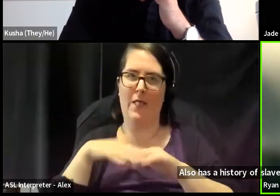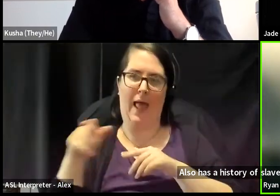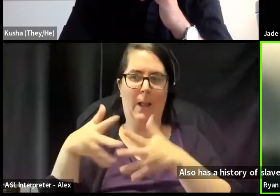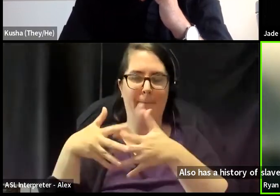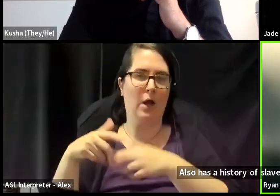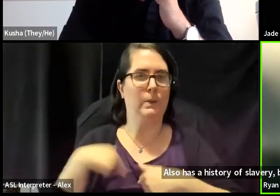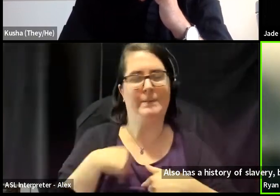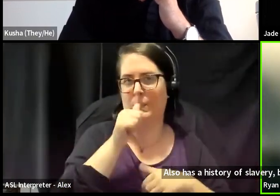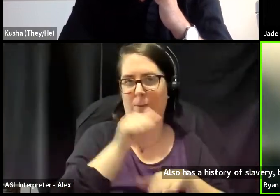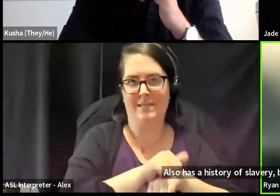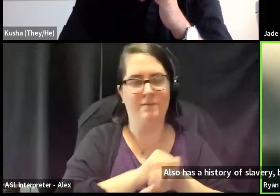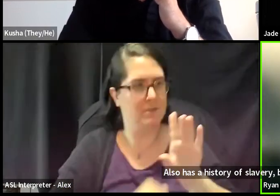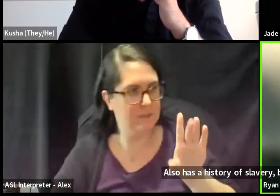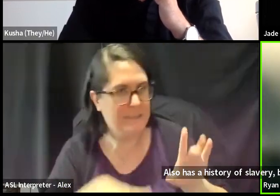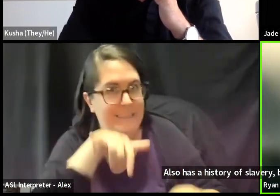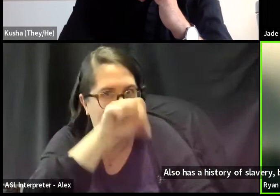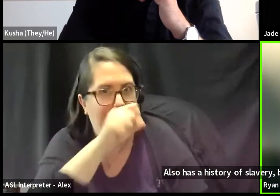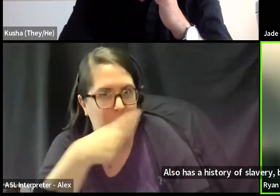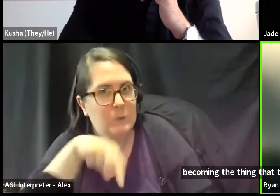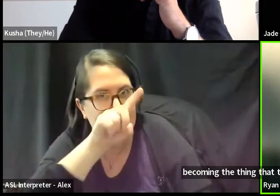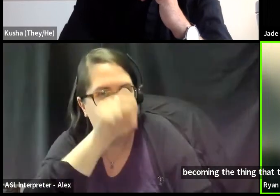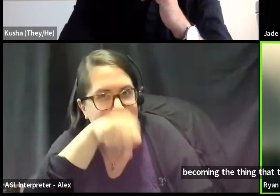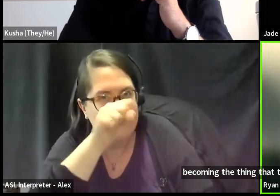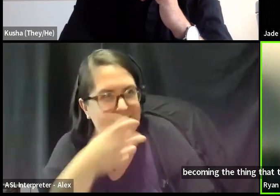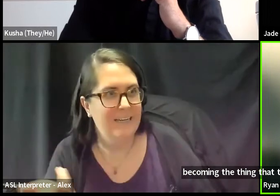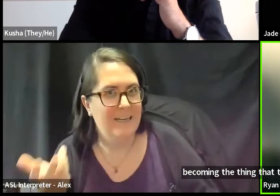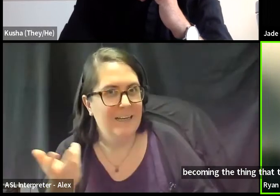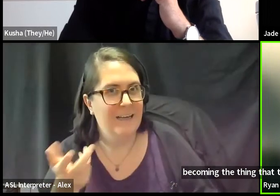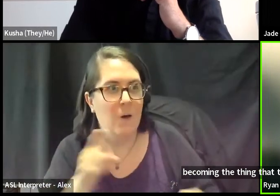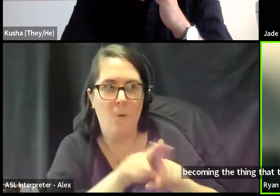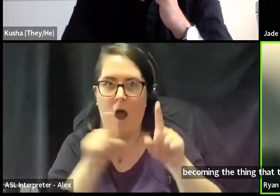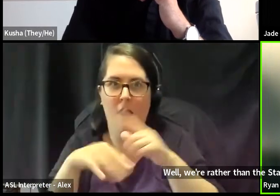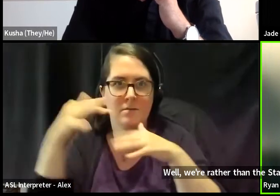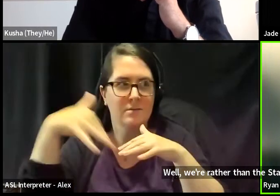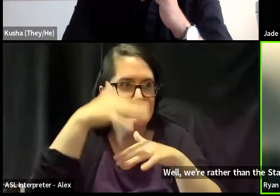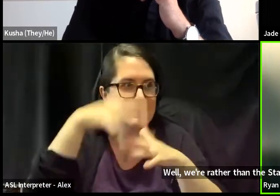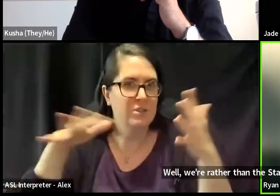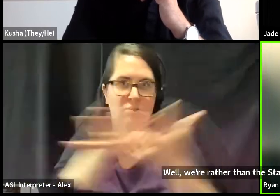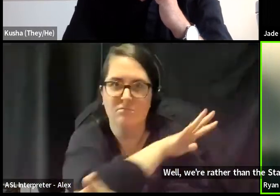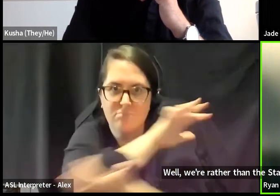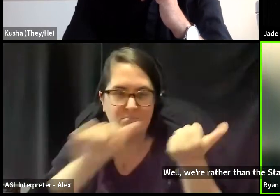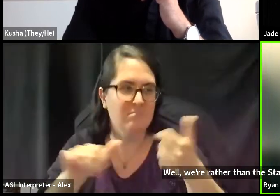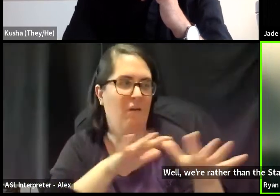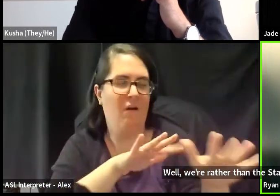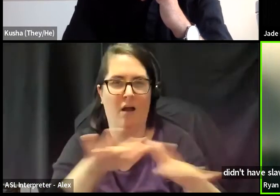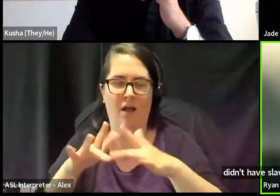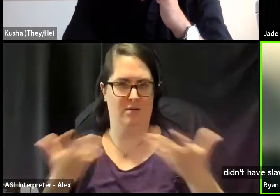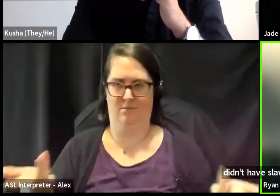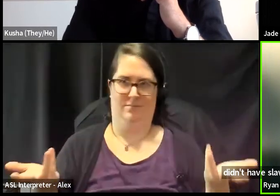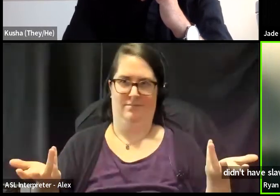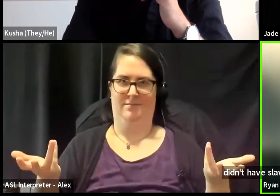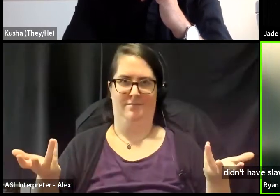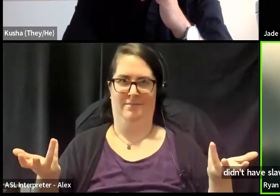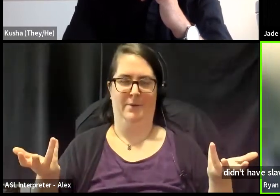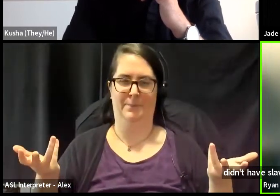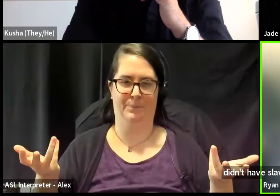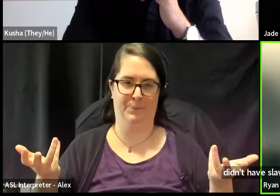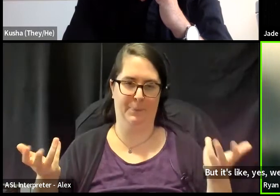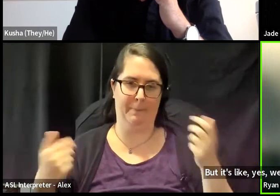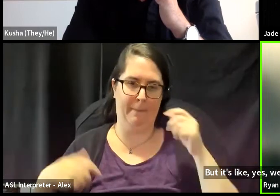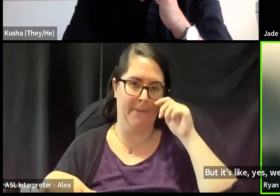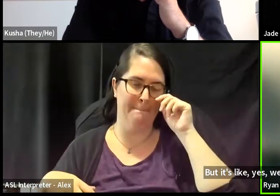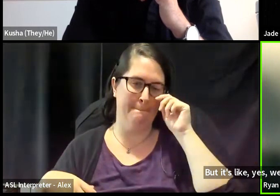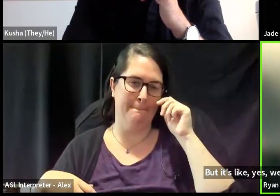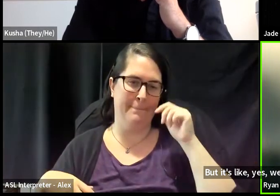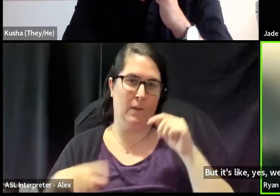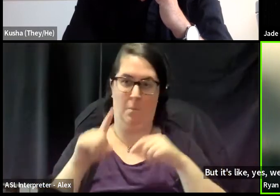like we didn't have slavery, but it's like, yes, we did, right? We also had Indigenous genocide. Like it's not, and even in a more, in the